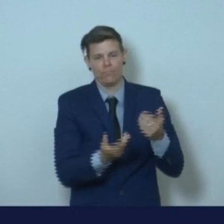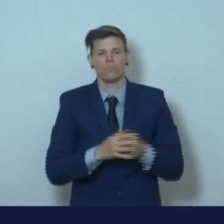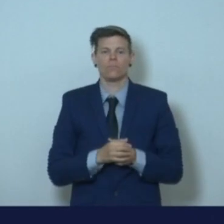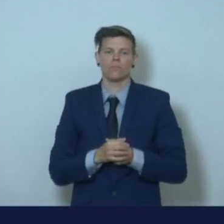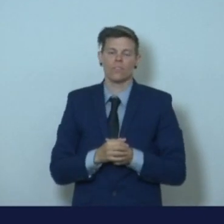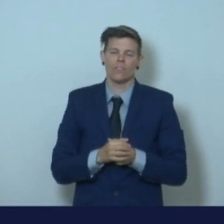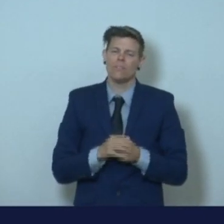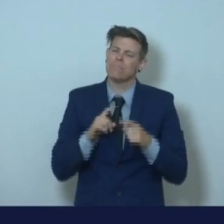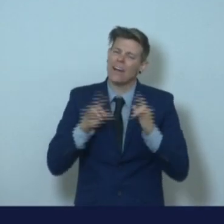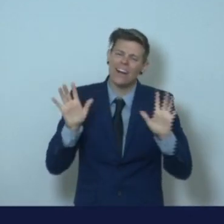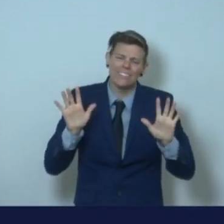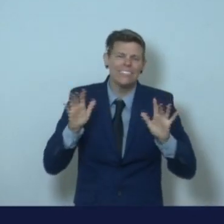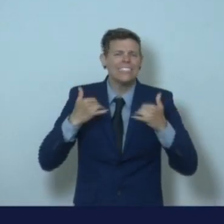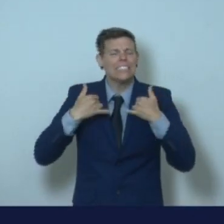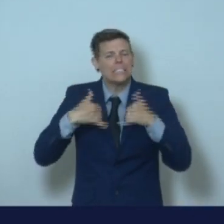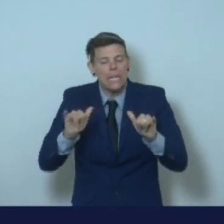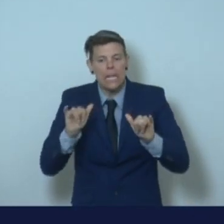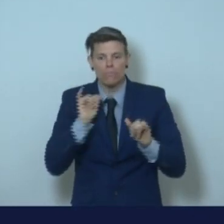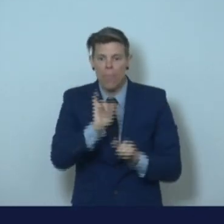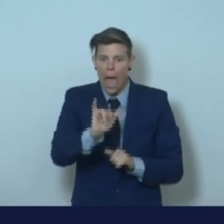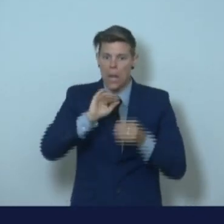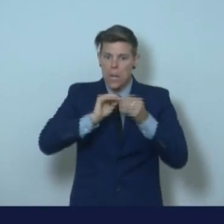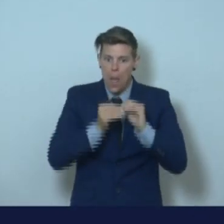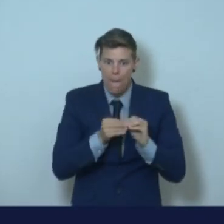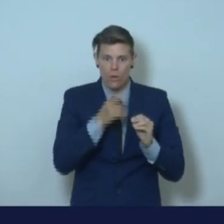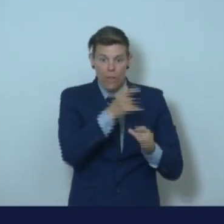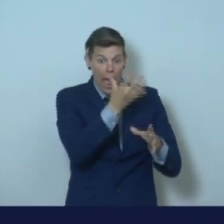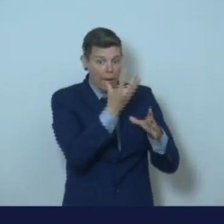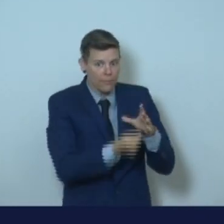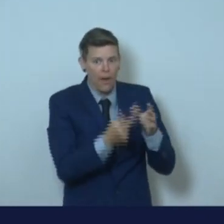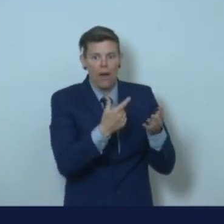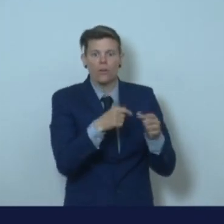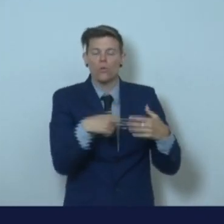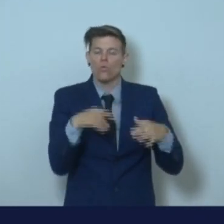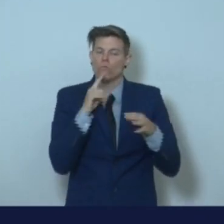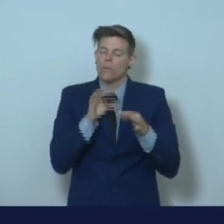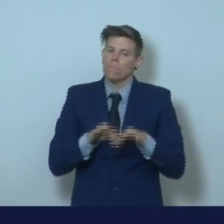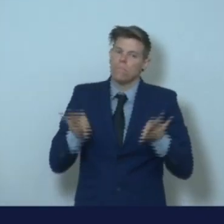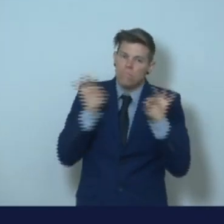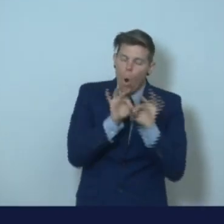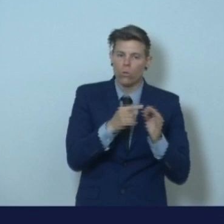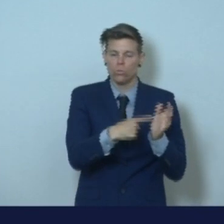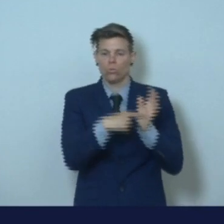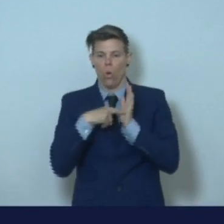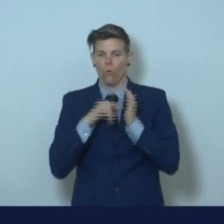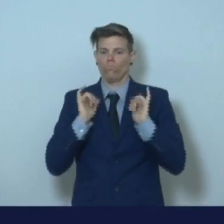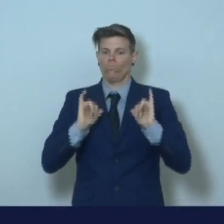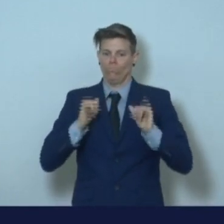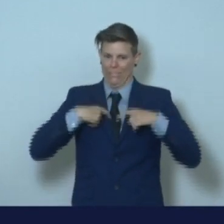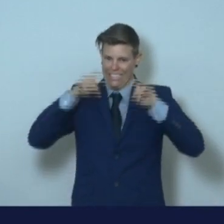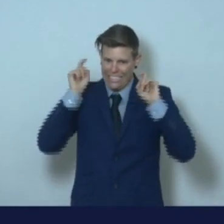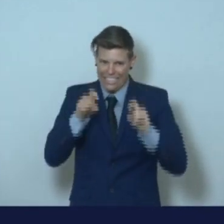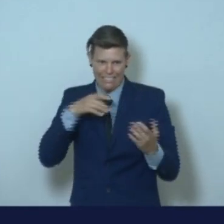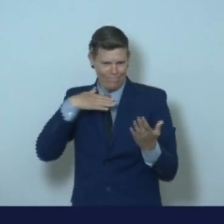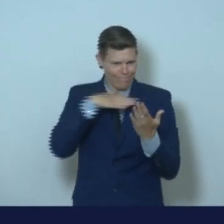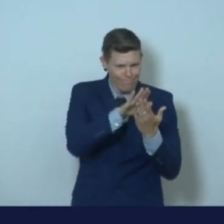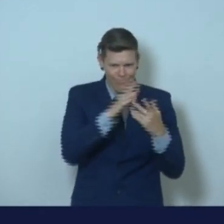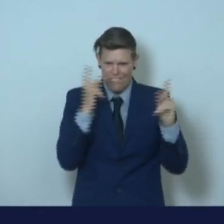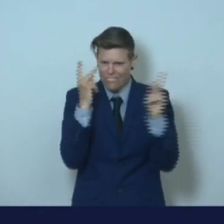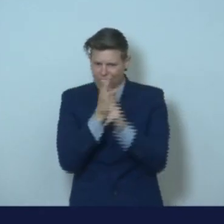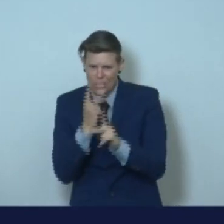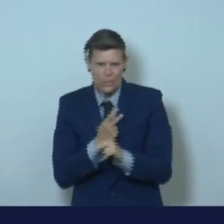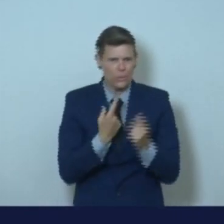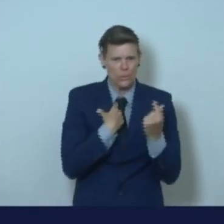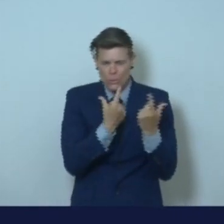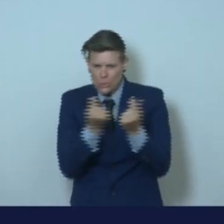stark reminder about why it's so important that we get our strategies right and that we continue to work